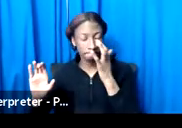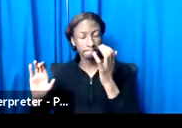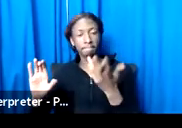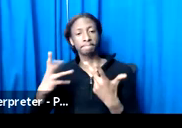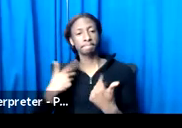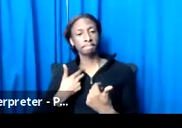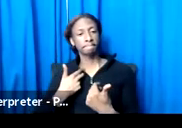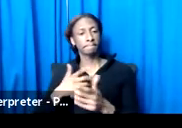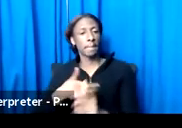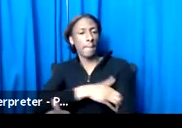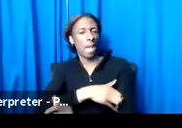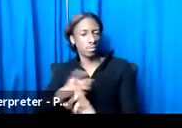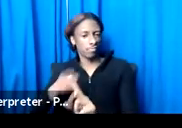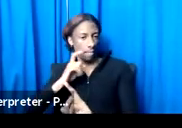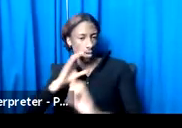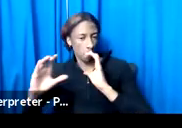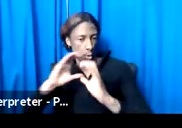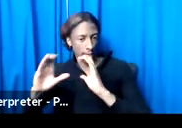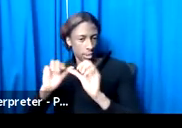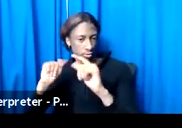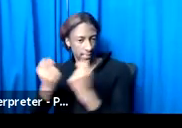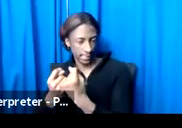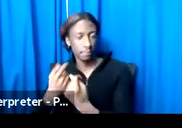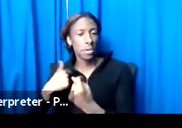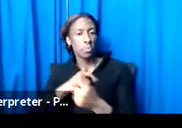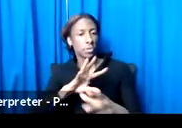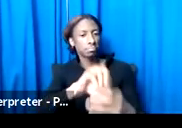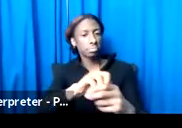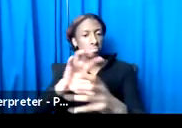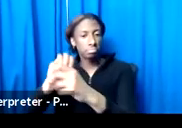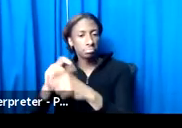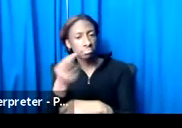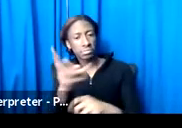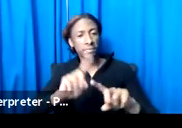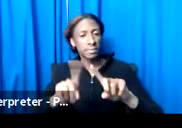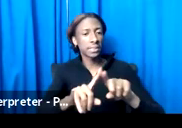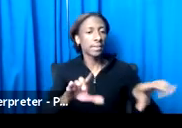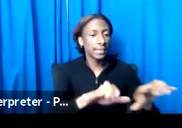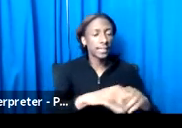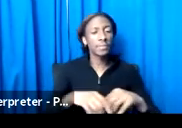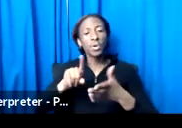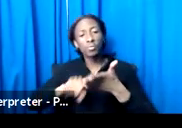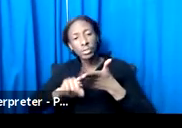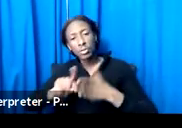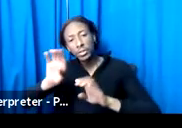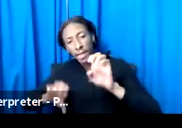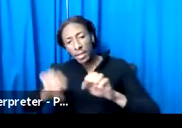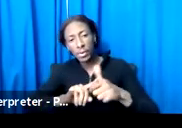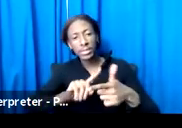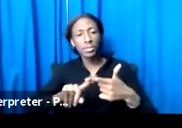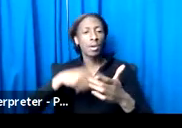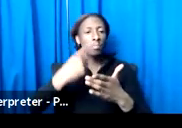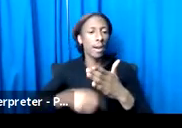power comes from its communication team. We engage in many different activities, including research and evaluation, crisis and emergency